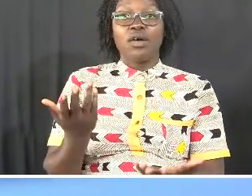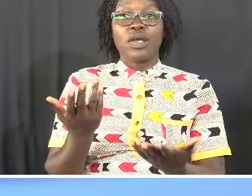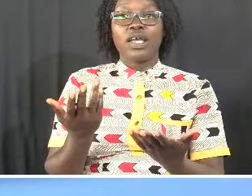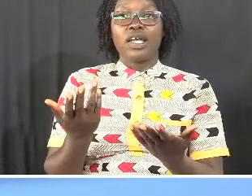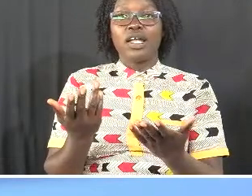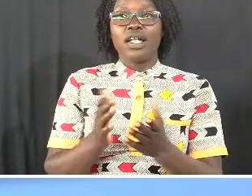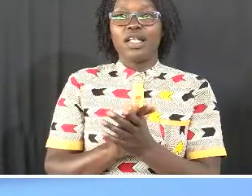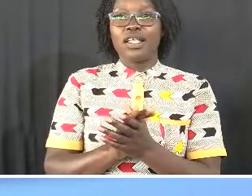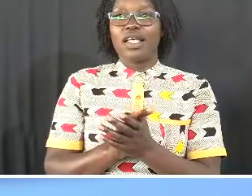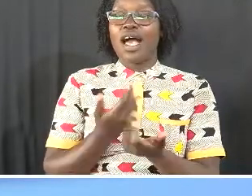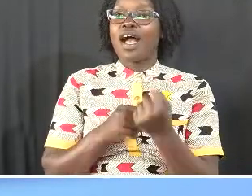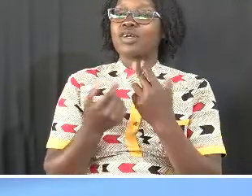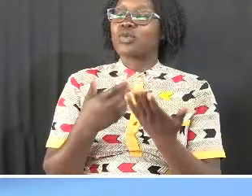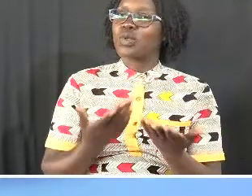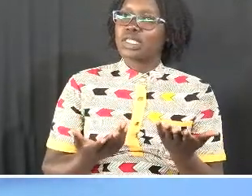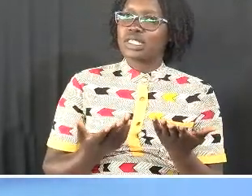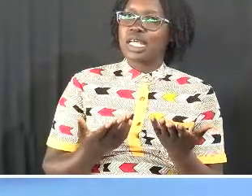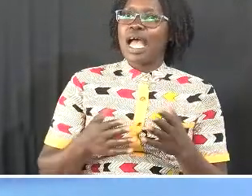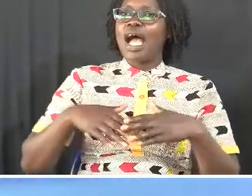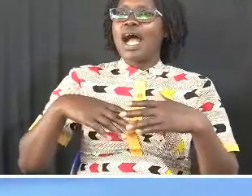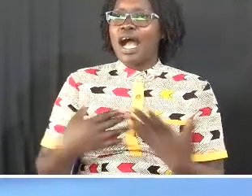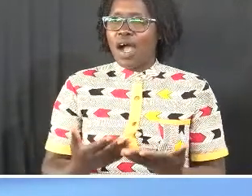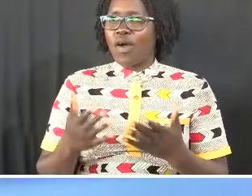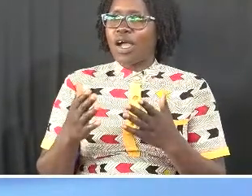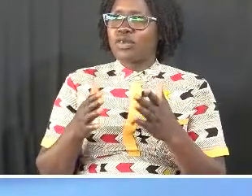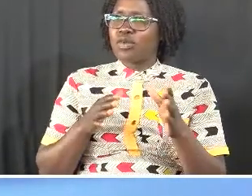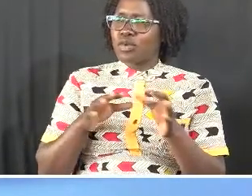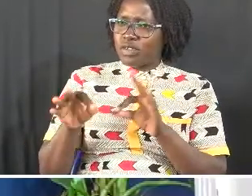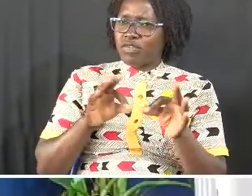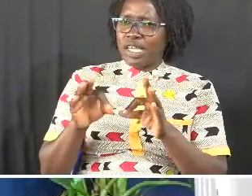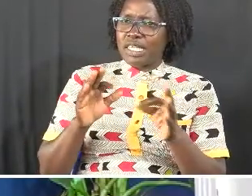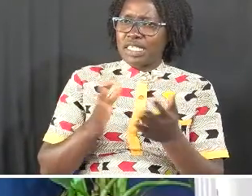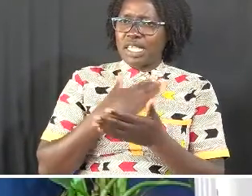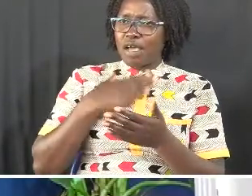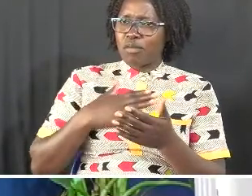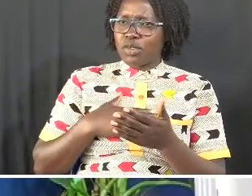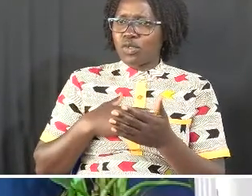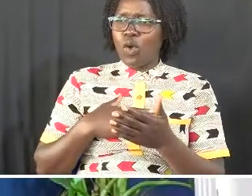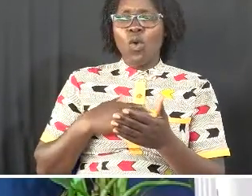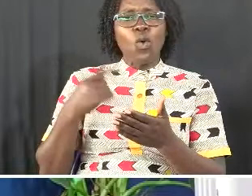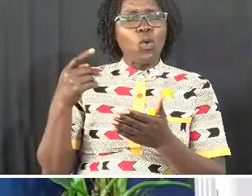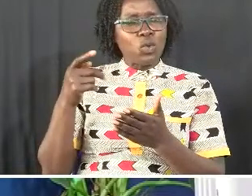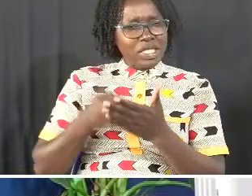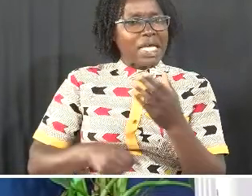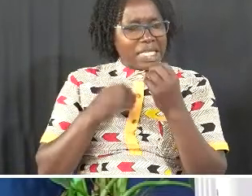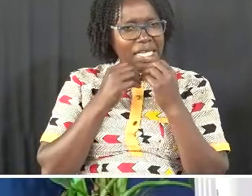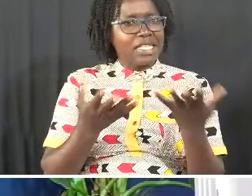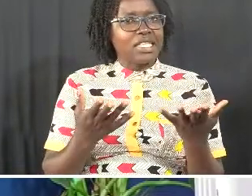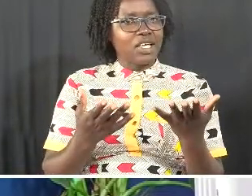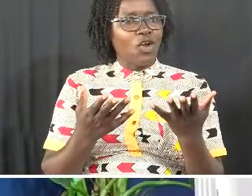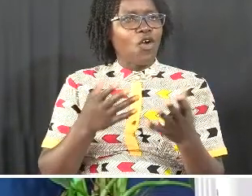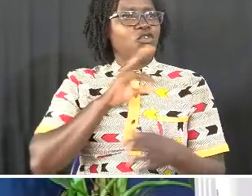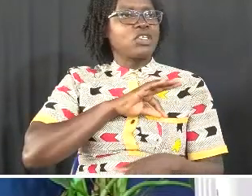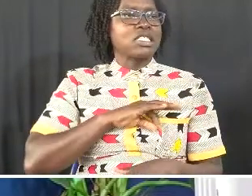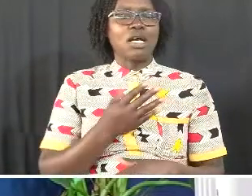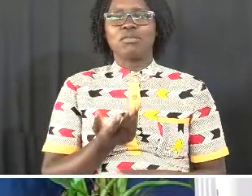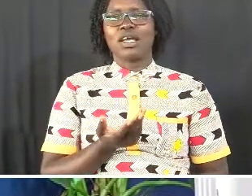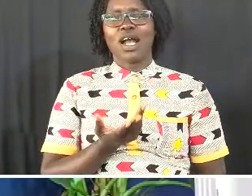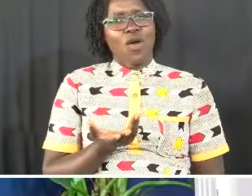side? How can you define somebody who does not give a tenth of his coming